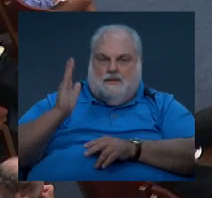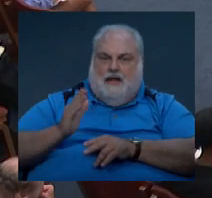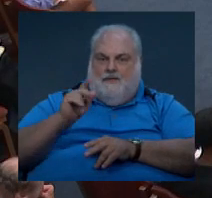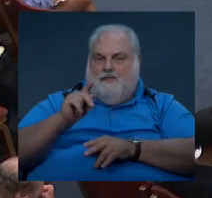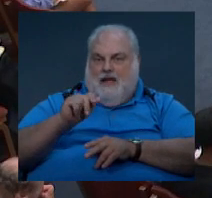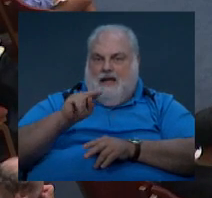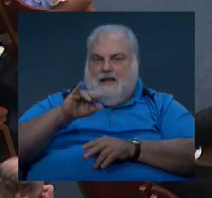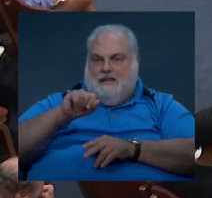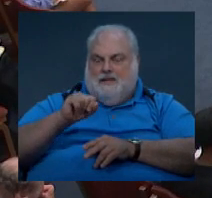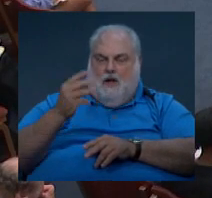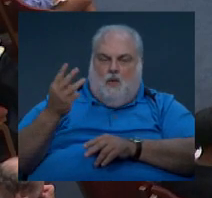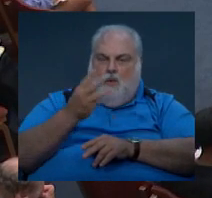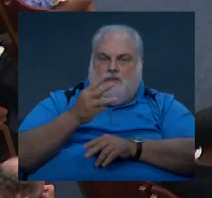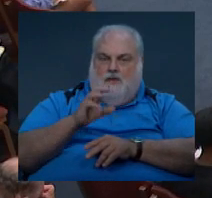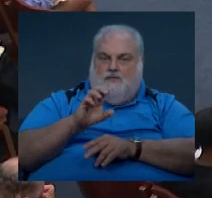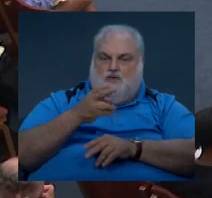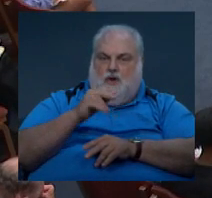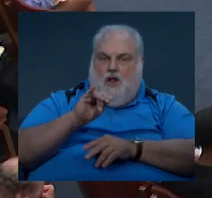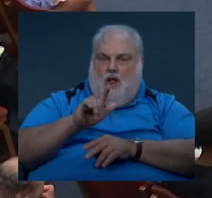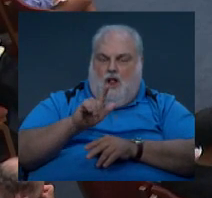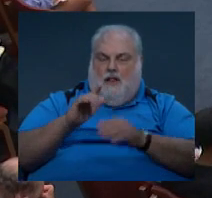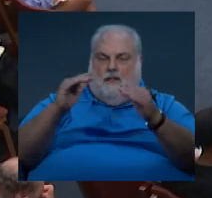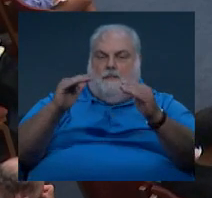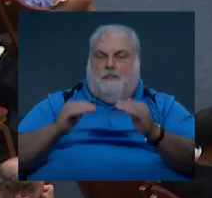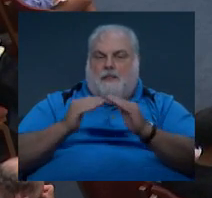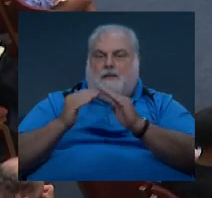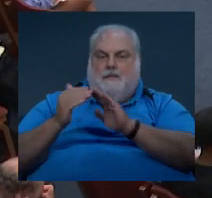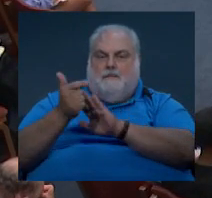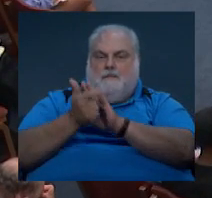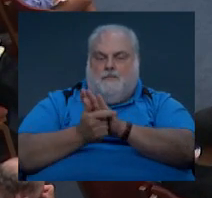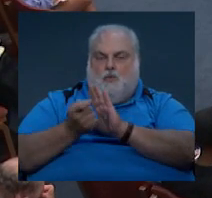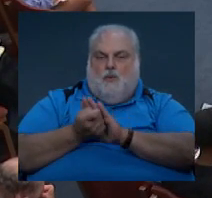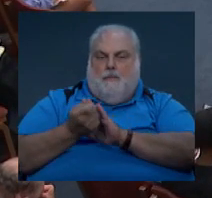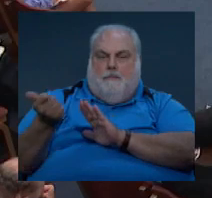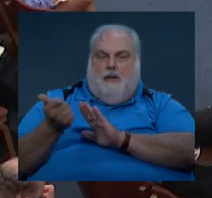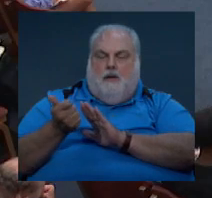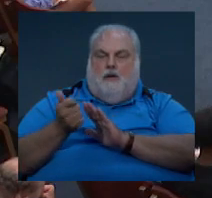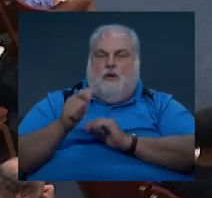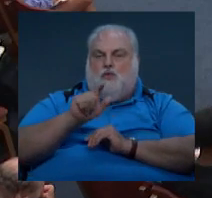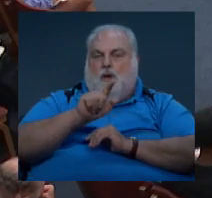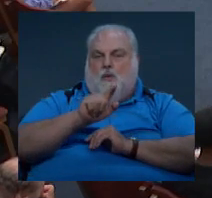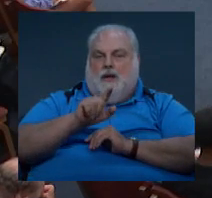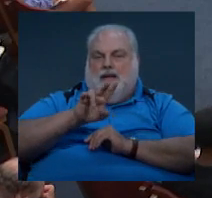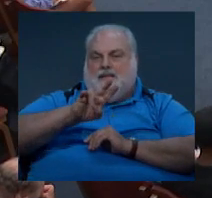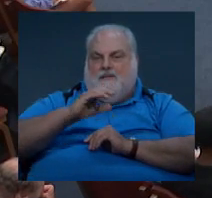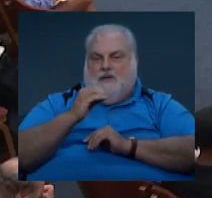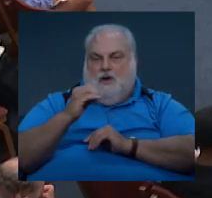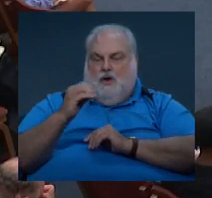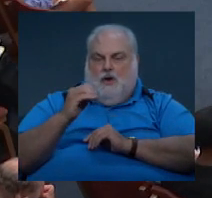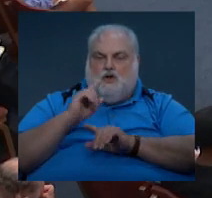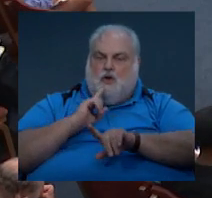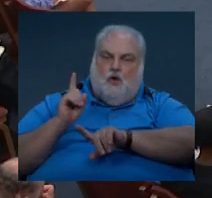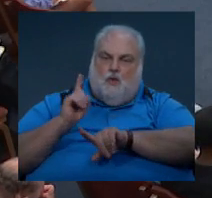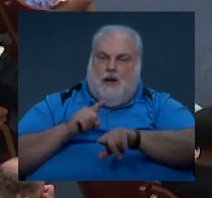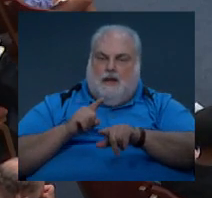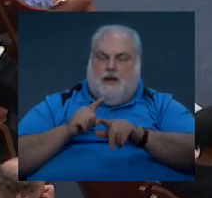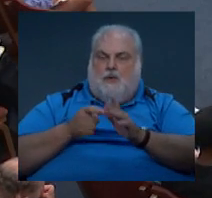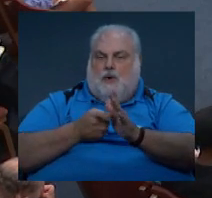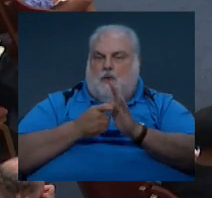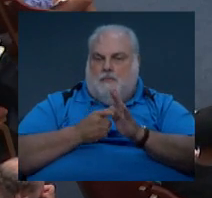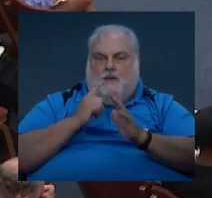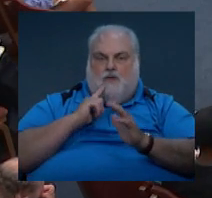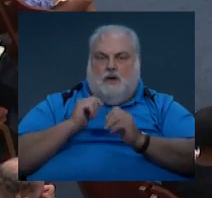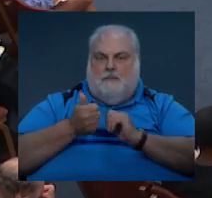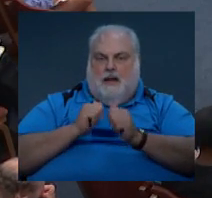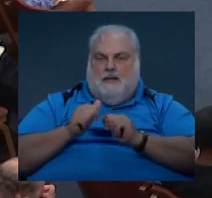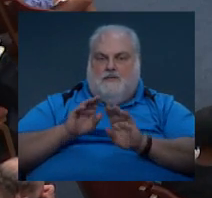Canis Road, west of Chenal Downs Boulevard. An ordinance to repeal Little Rock, Arkansas ordinance number 21,700 to direct that a competitive selection